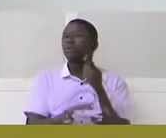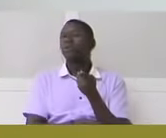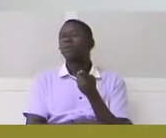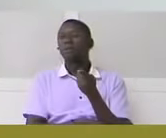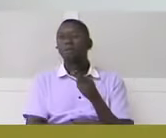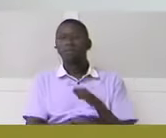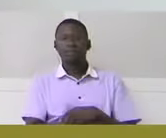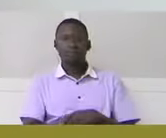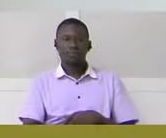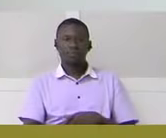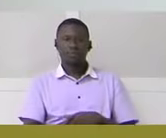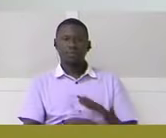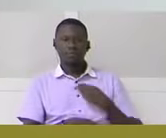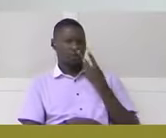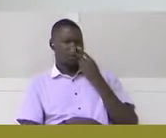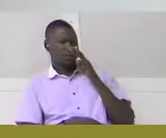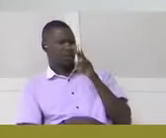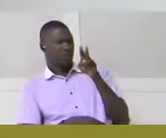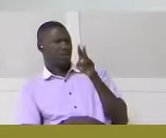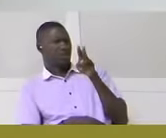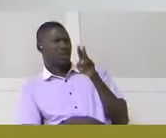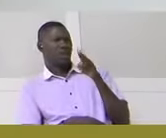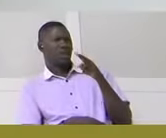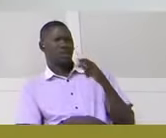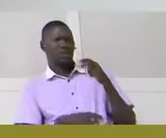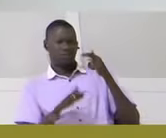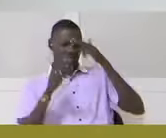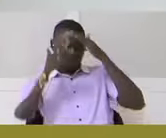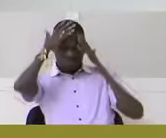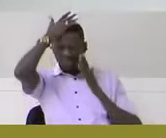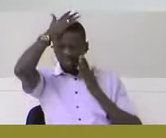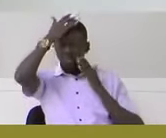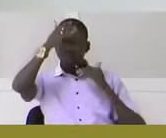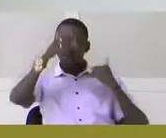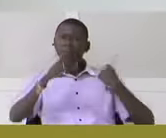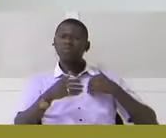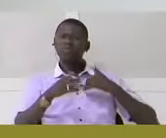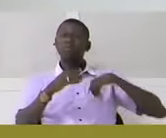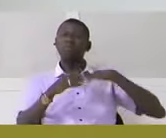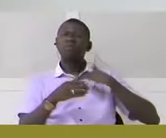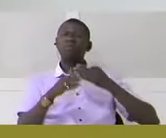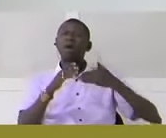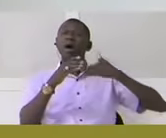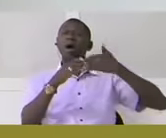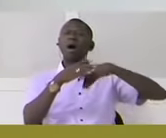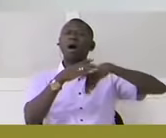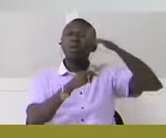Having seen foreign soldiers in our country. It's